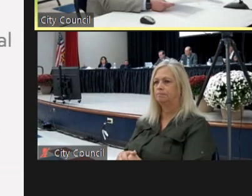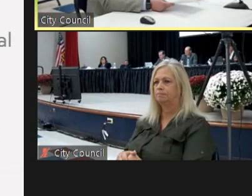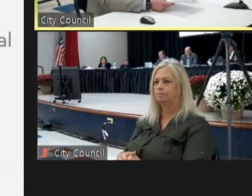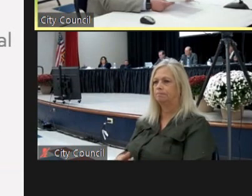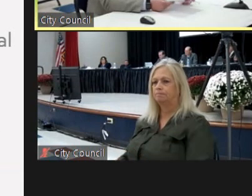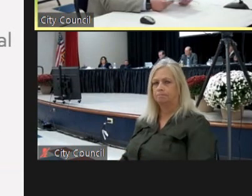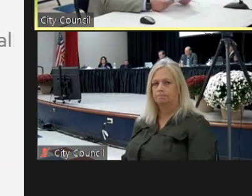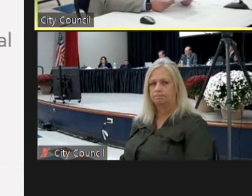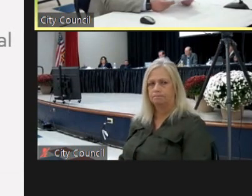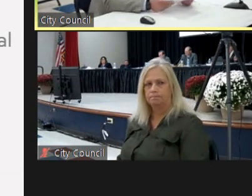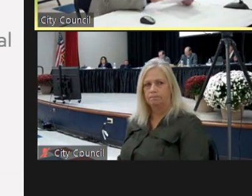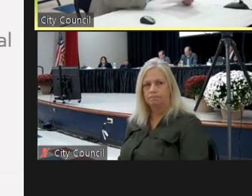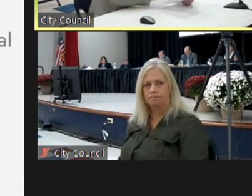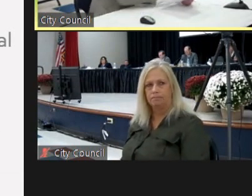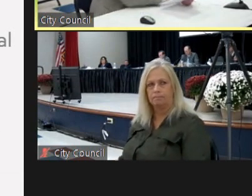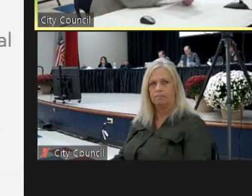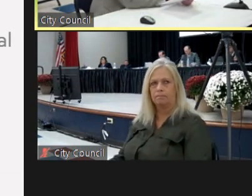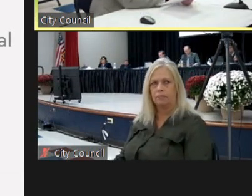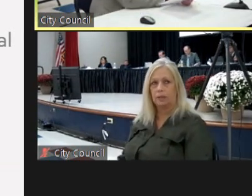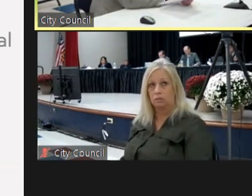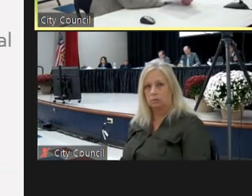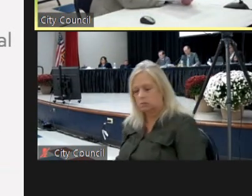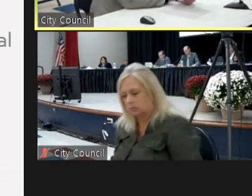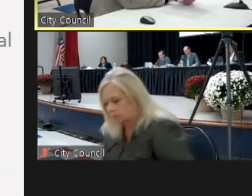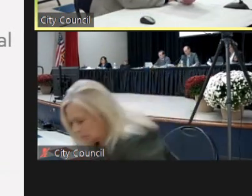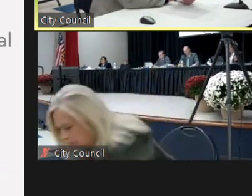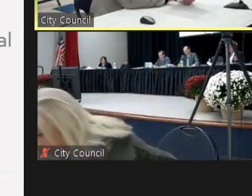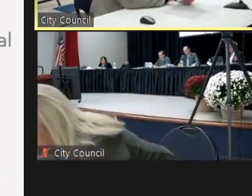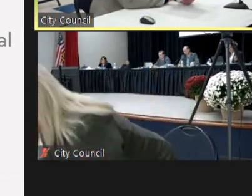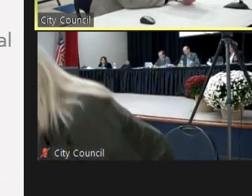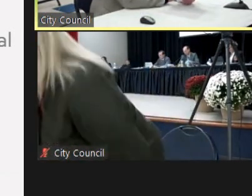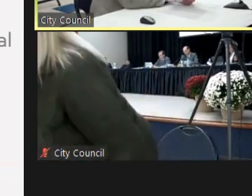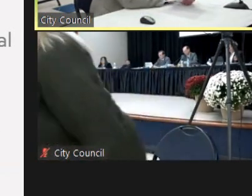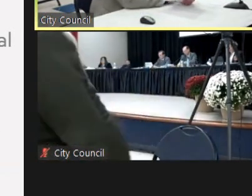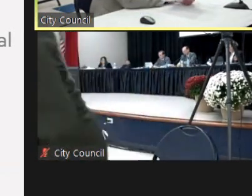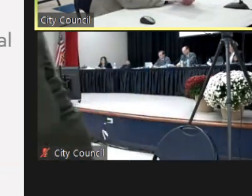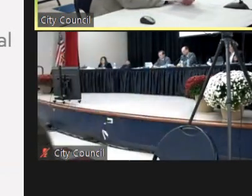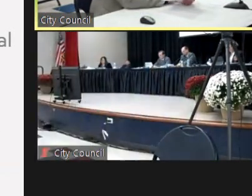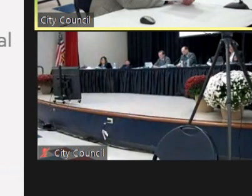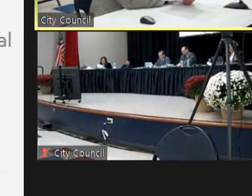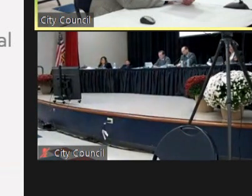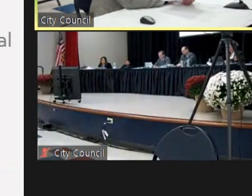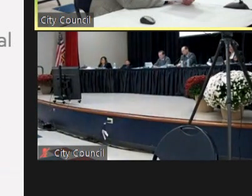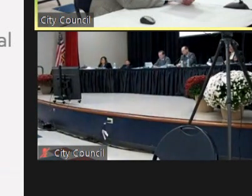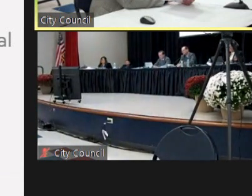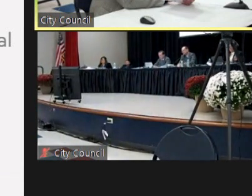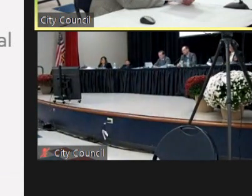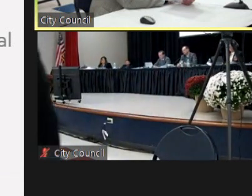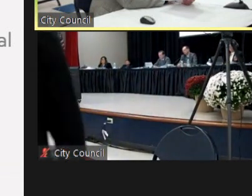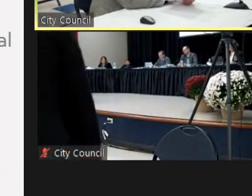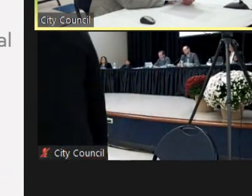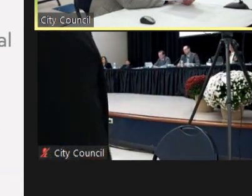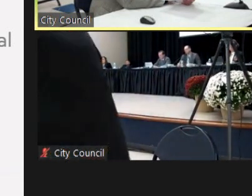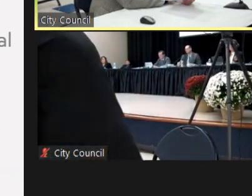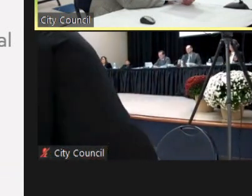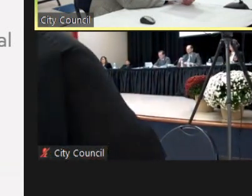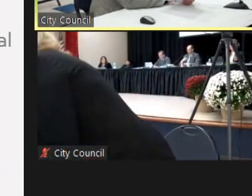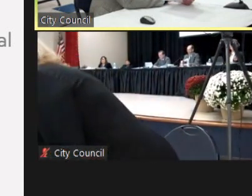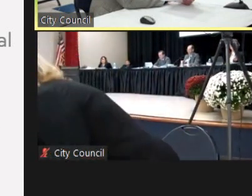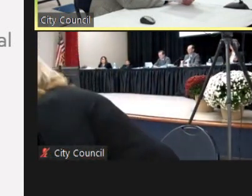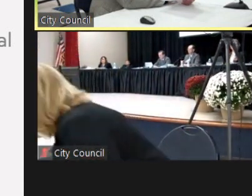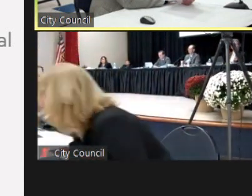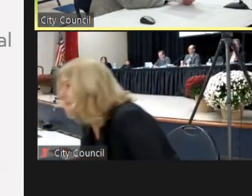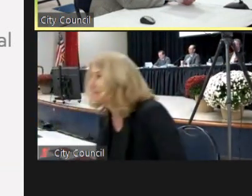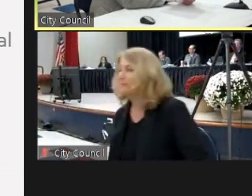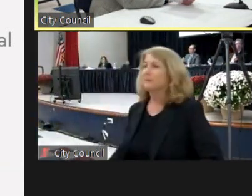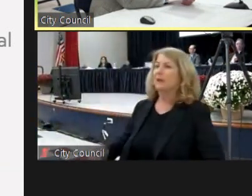Site coverage would be the same as what's required for the primary structure, so at least 75%, or